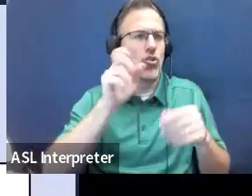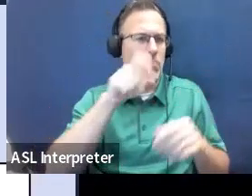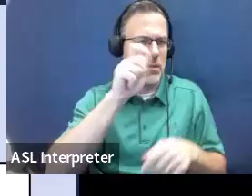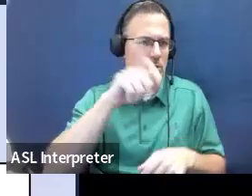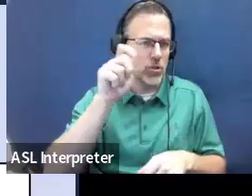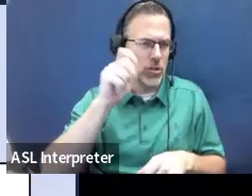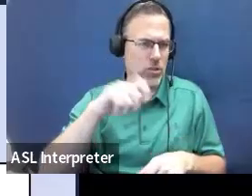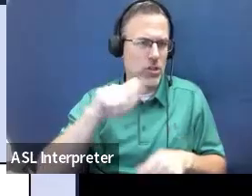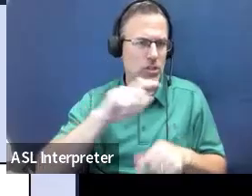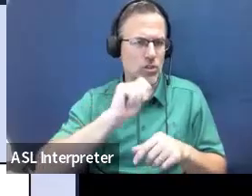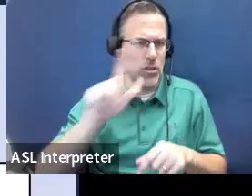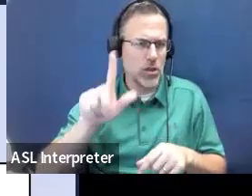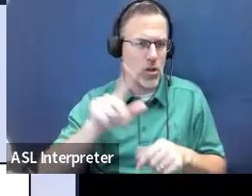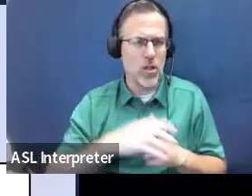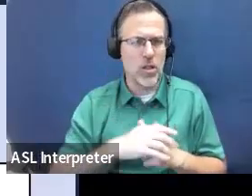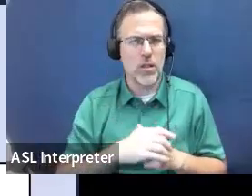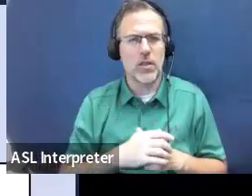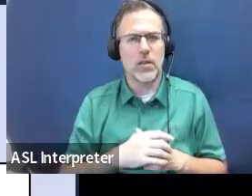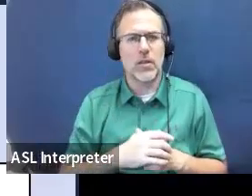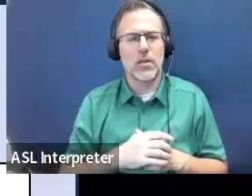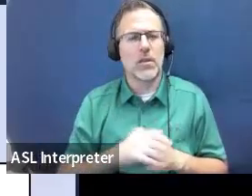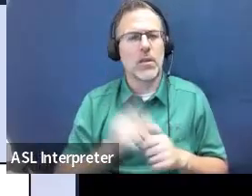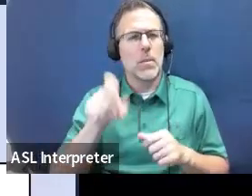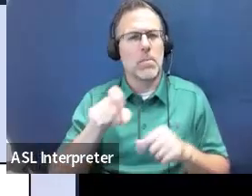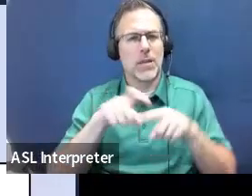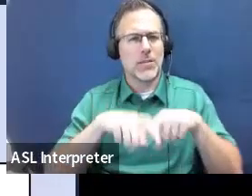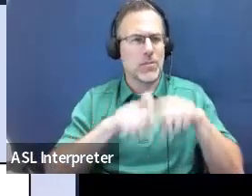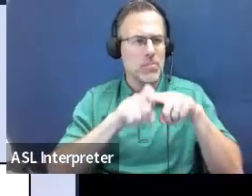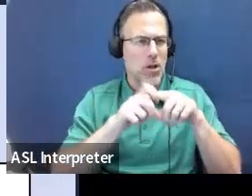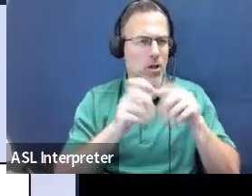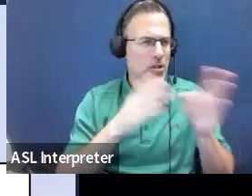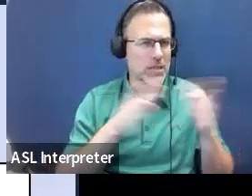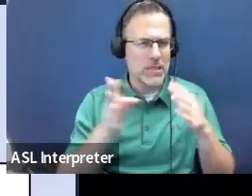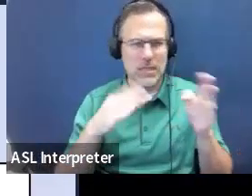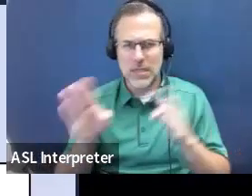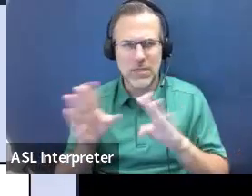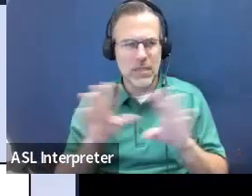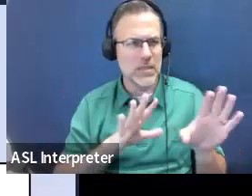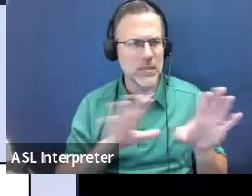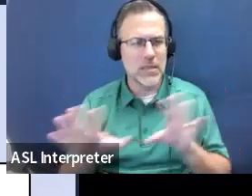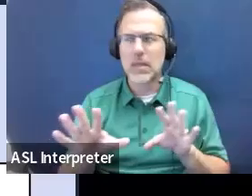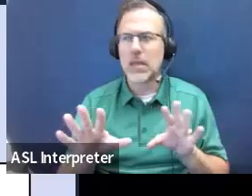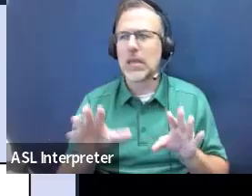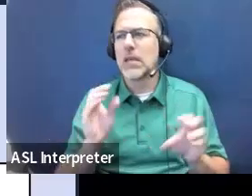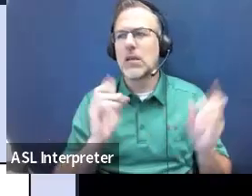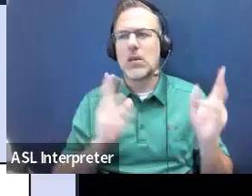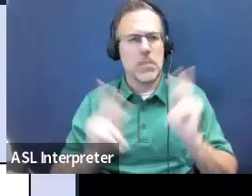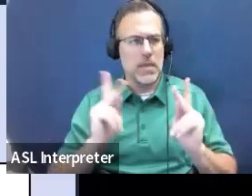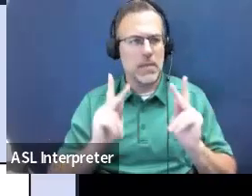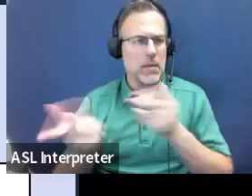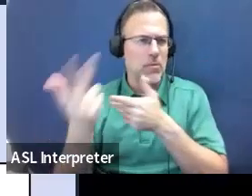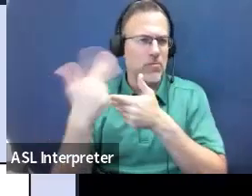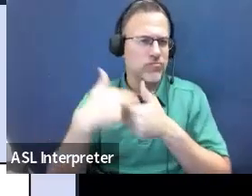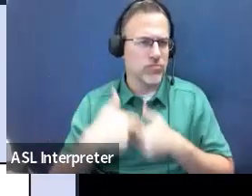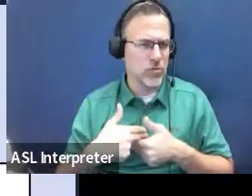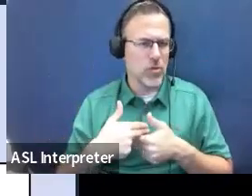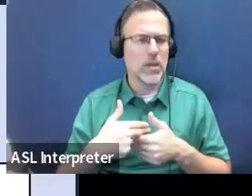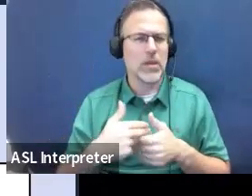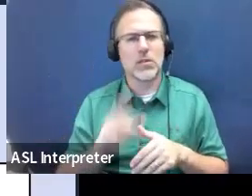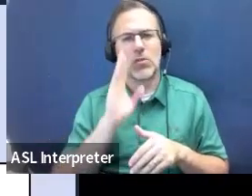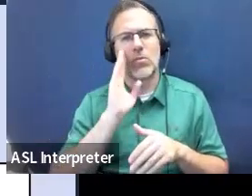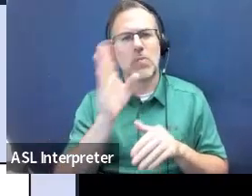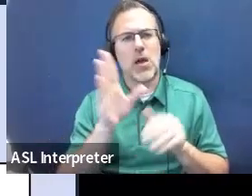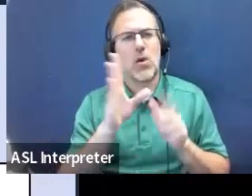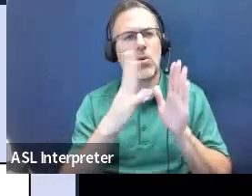Okay, I just have to pause because I can't multitask and do this at the same time, but I know there's a lot of people coming in after the fact. So I'm just going to copy and paste